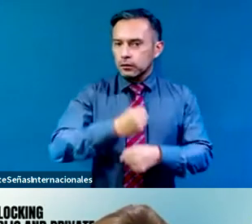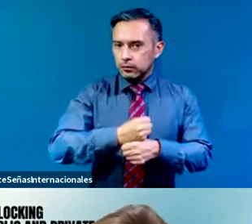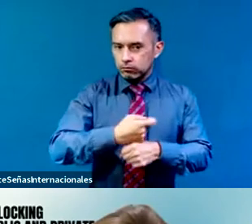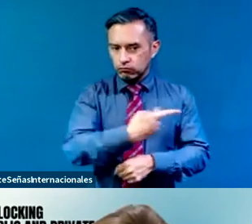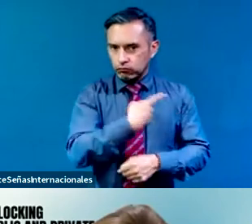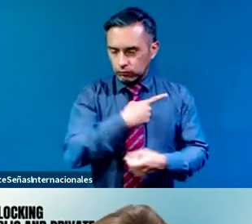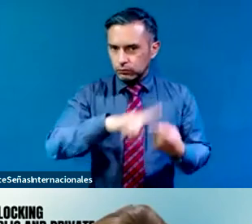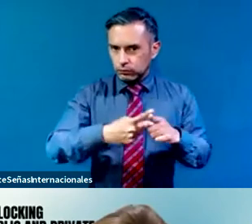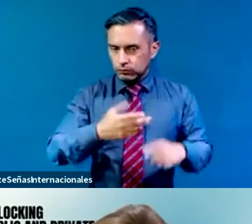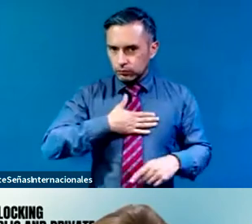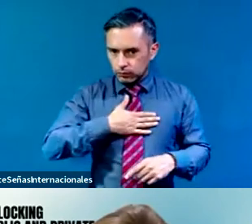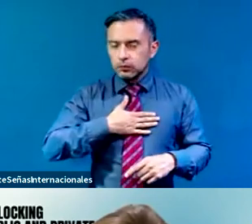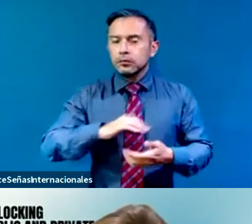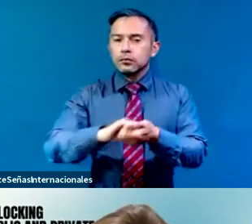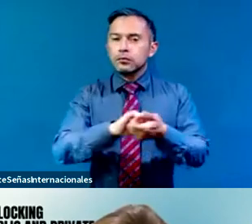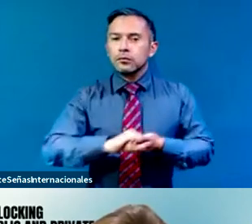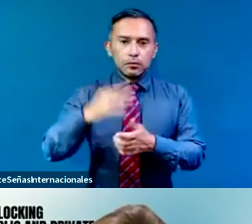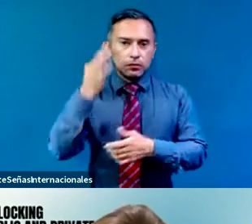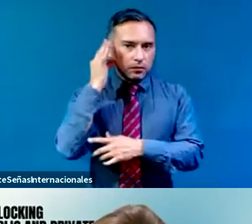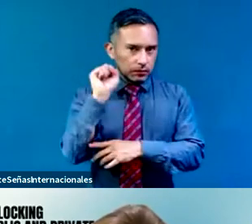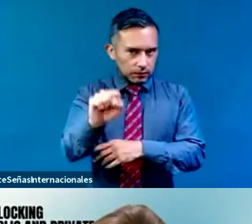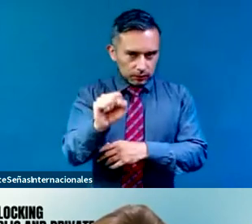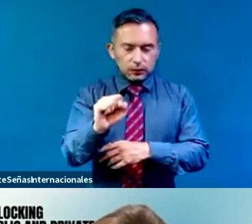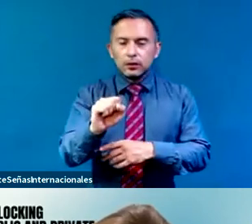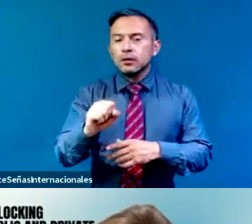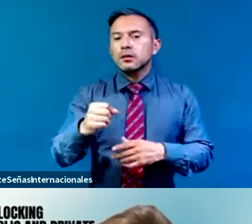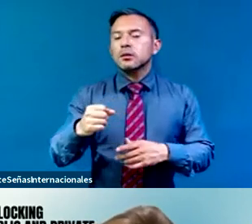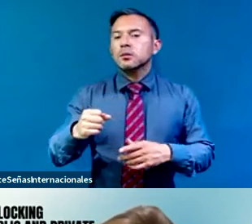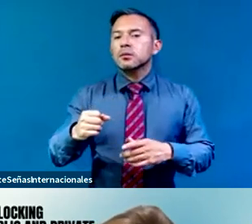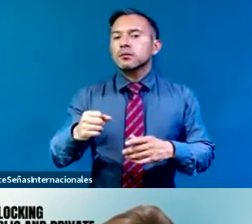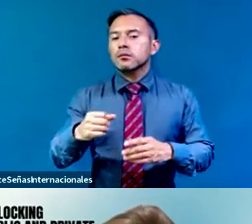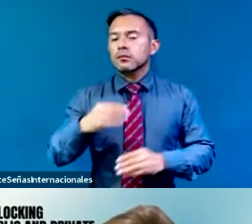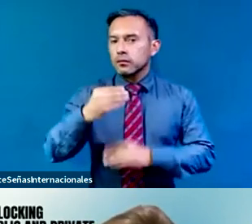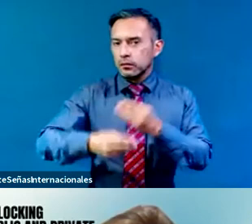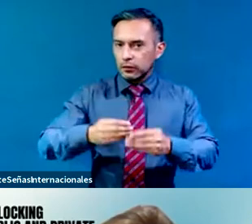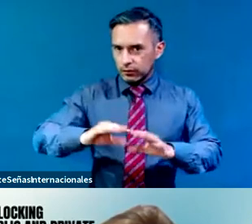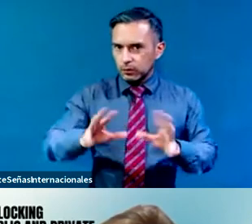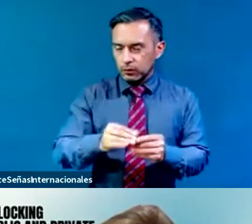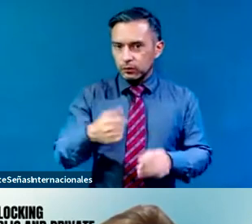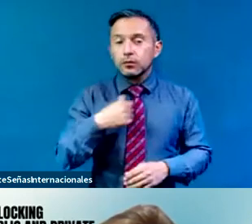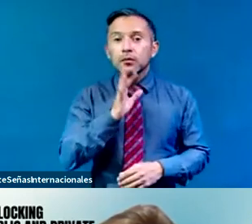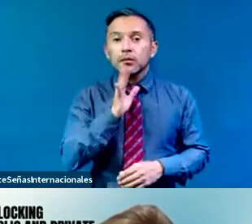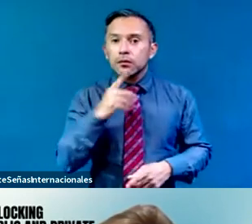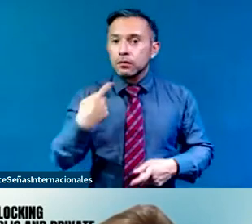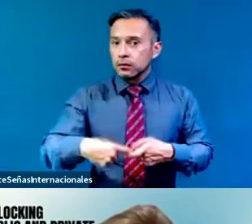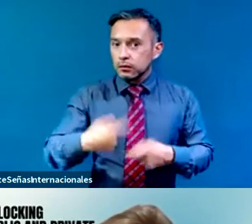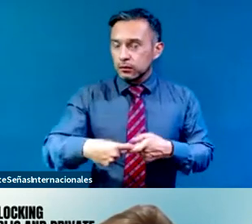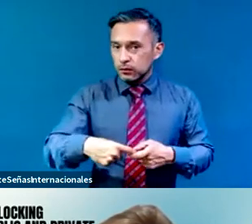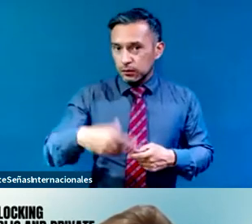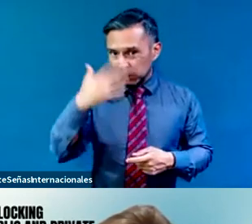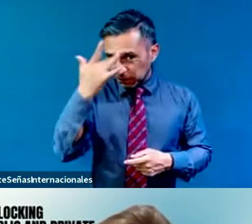Género, Ciudadanía, Trabajo y Familia. I'm going to speak in Spanish since that's my mother language and we're in Mexico. We